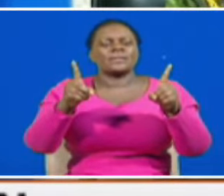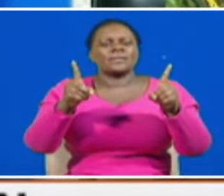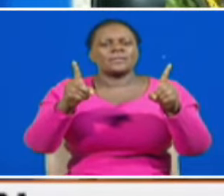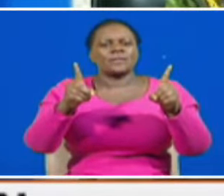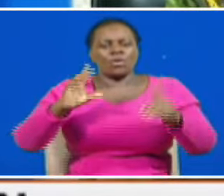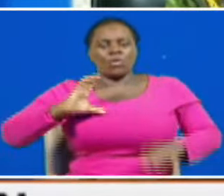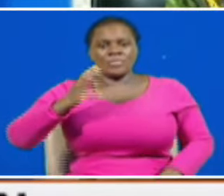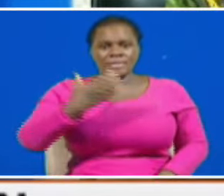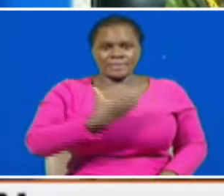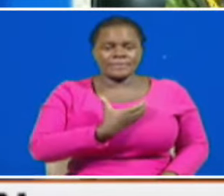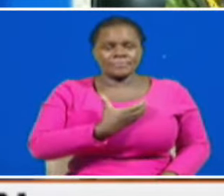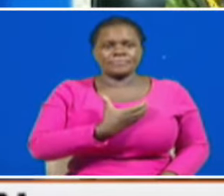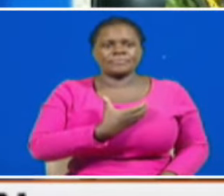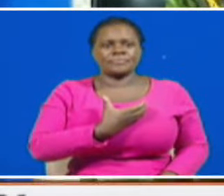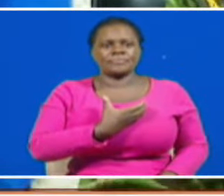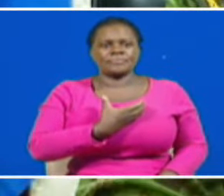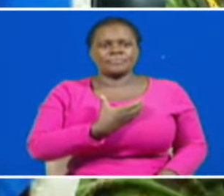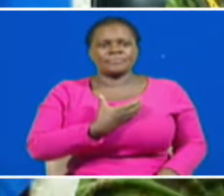Committee.